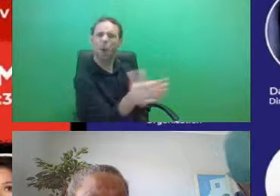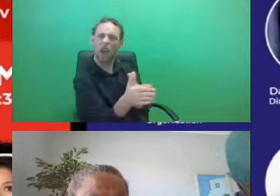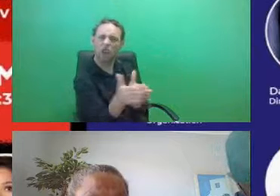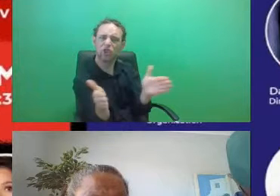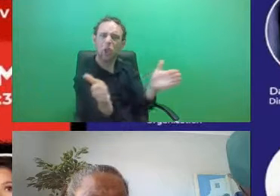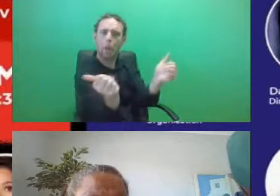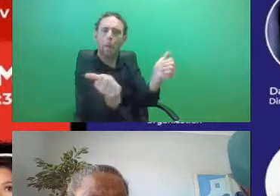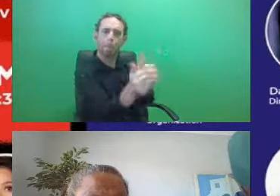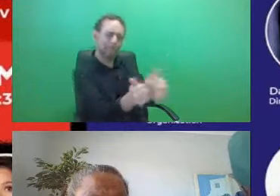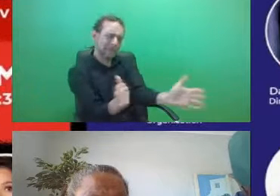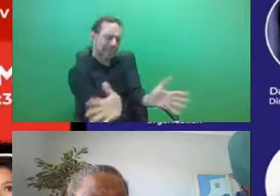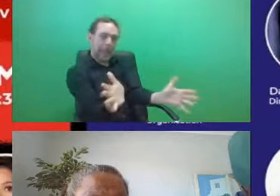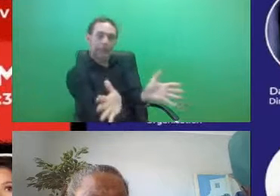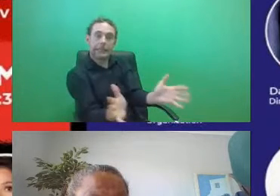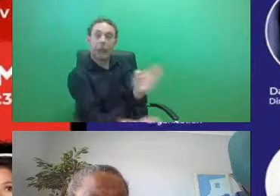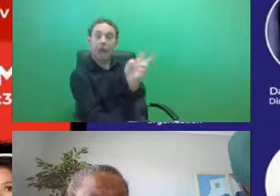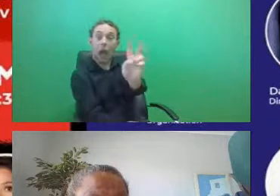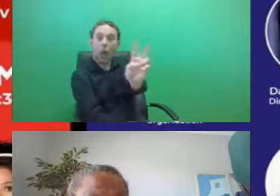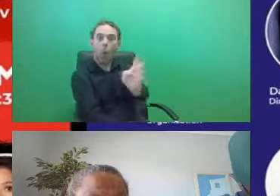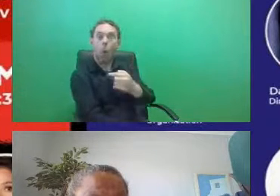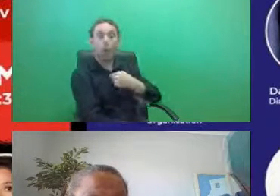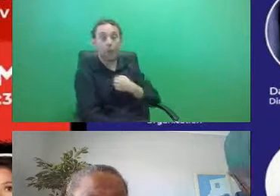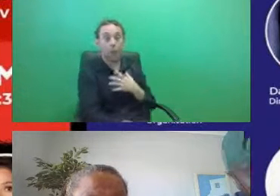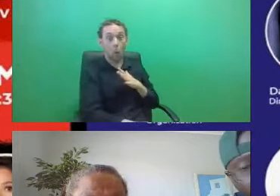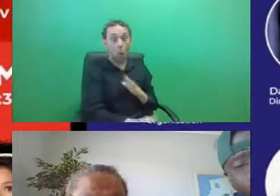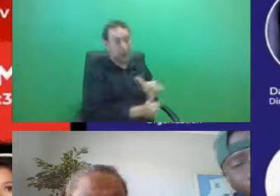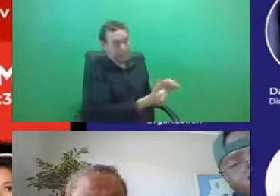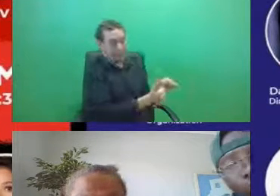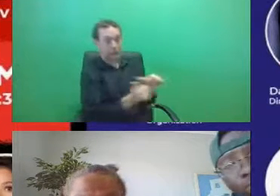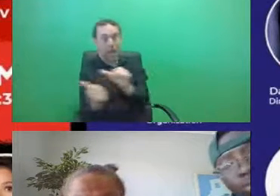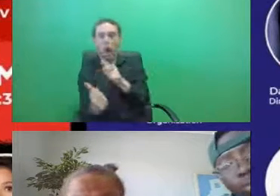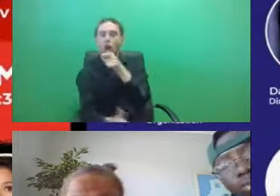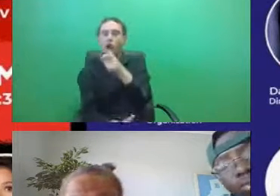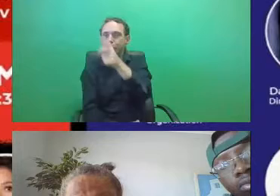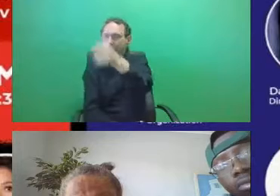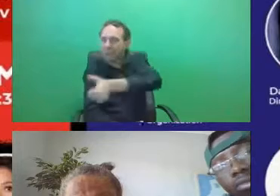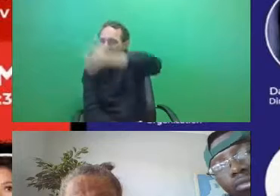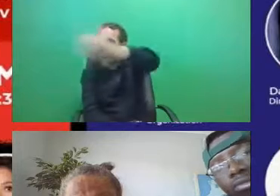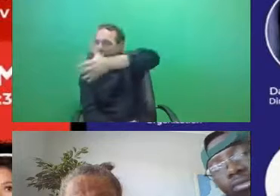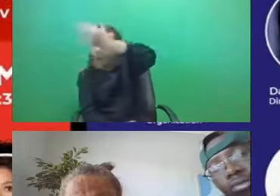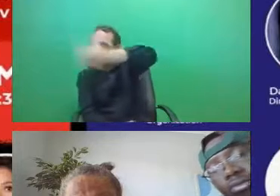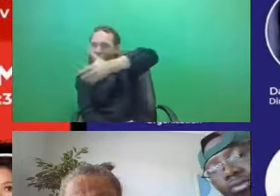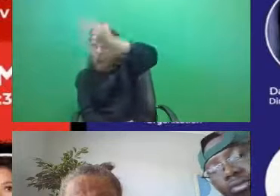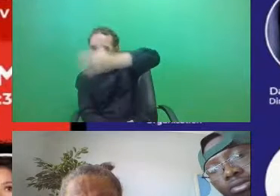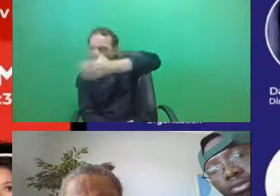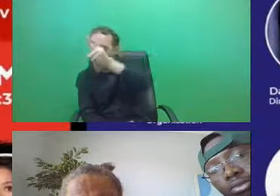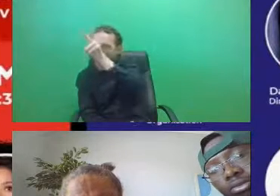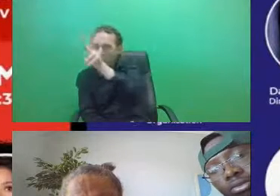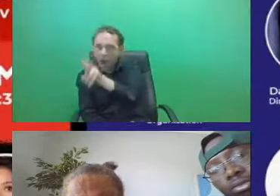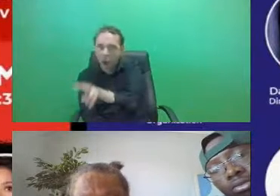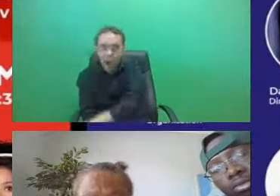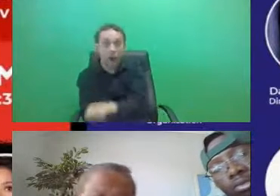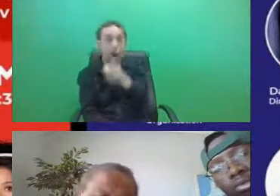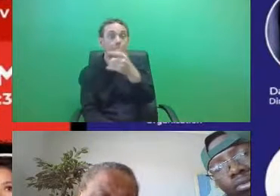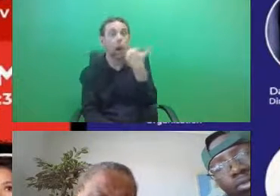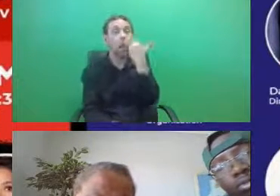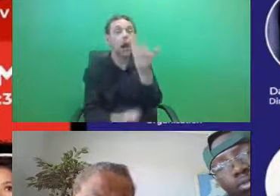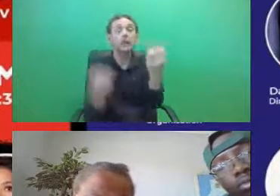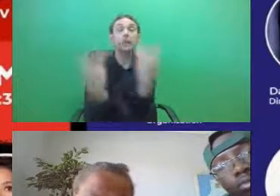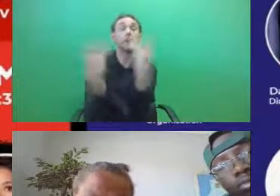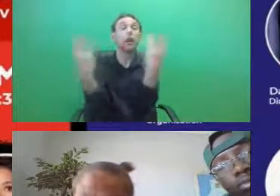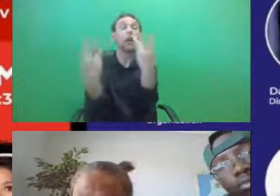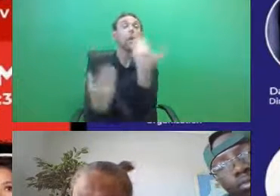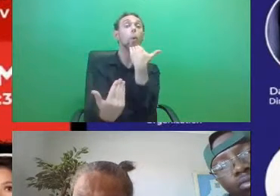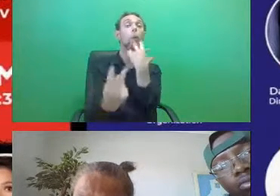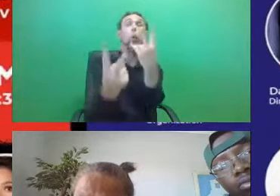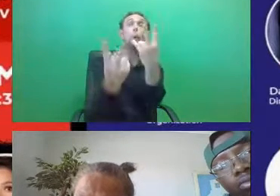facilitating, I'd like to go into the chat, the comment section, and I'd like to also encourage our viewers to please pose a